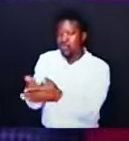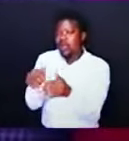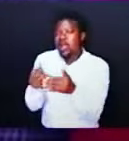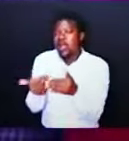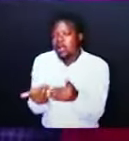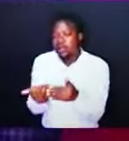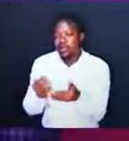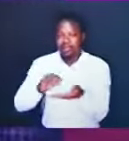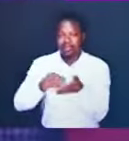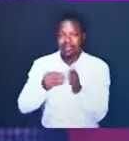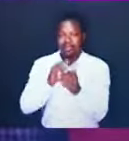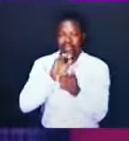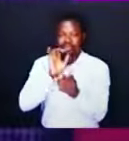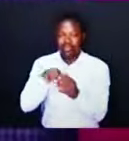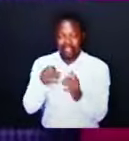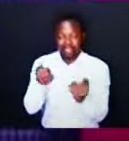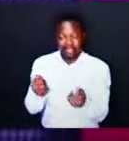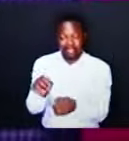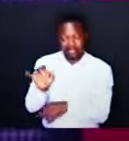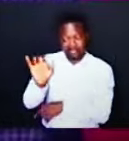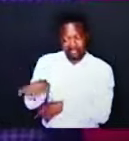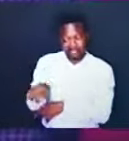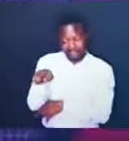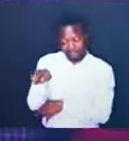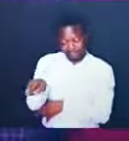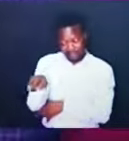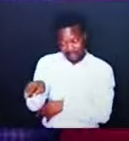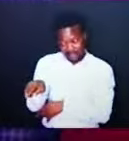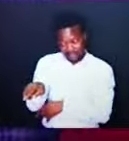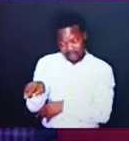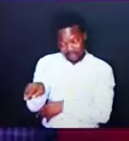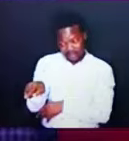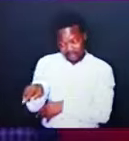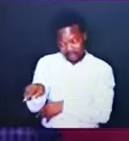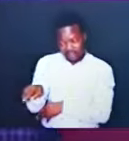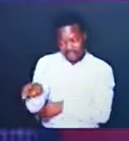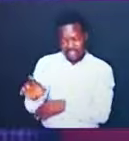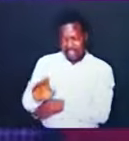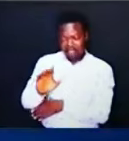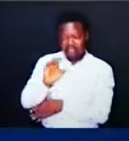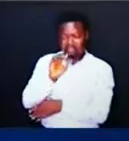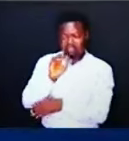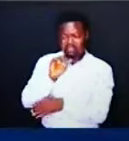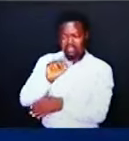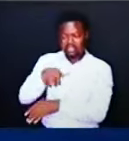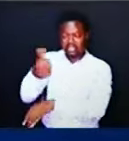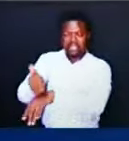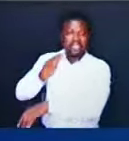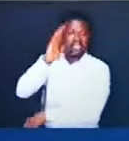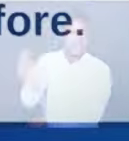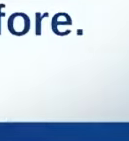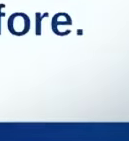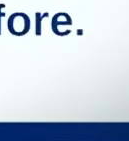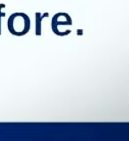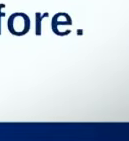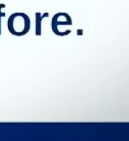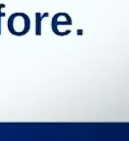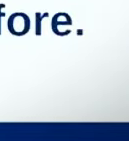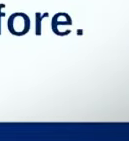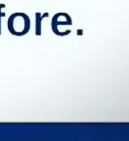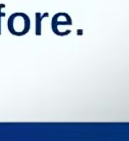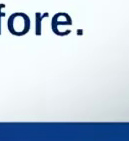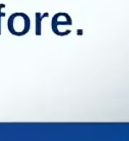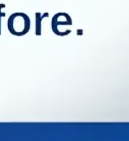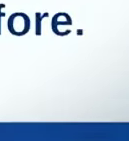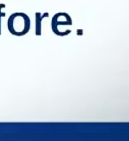sense that it is a kind of organism that never existed before. Eh ade foforo kra